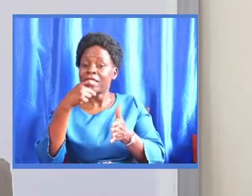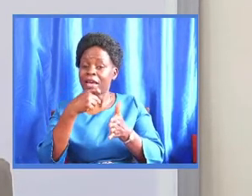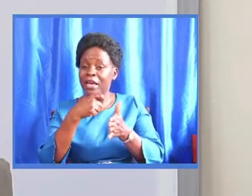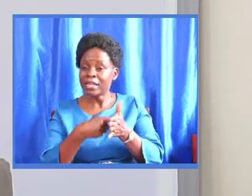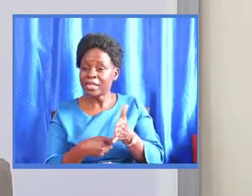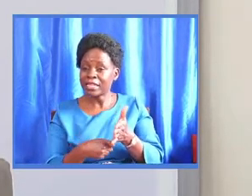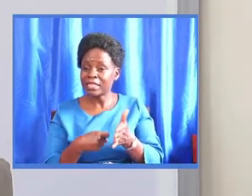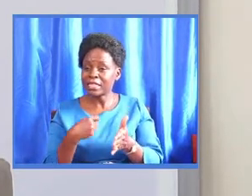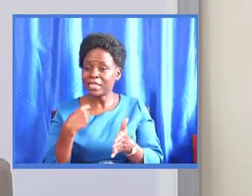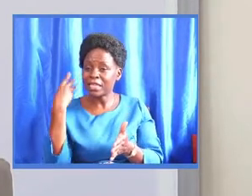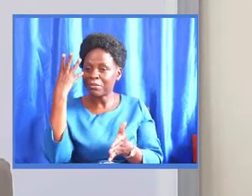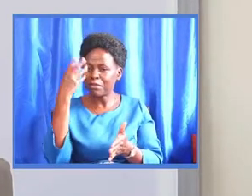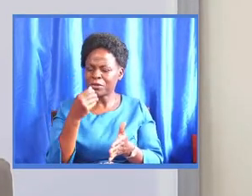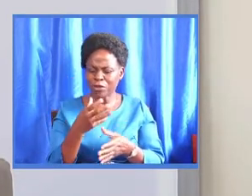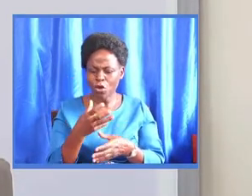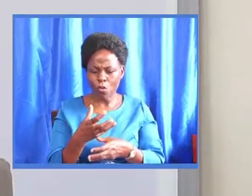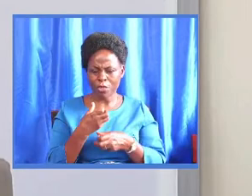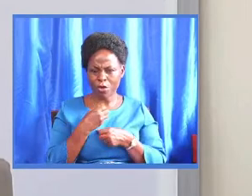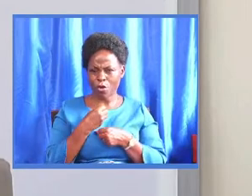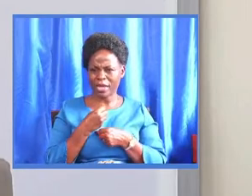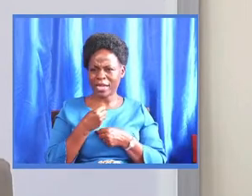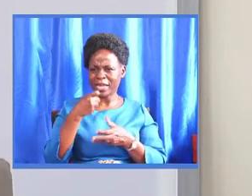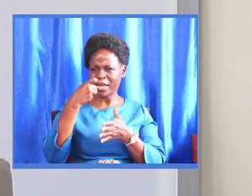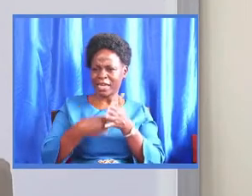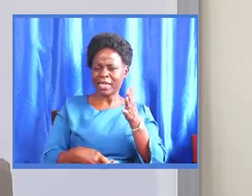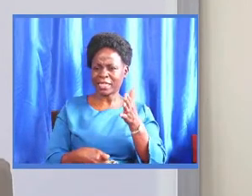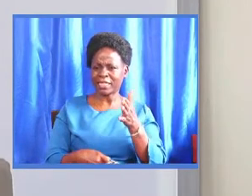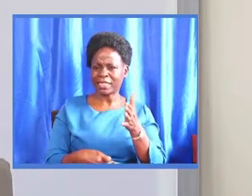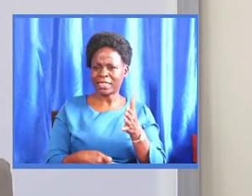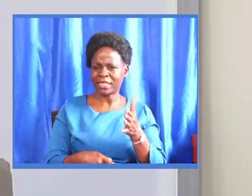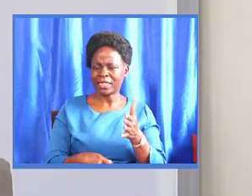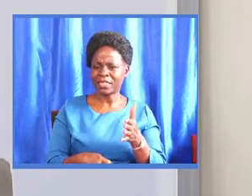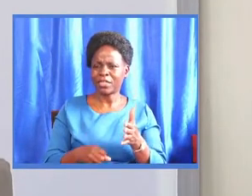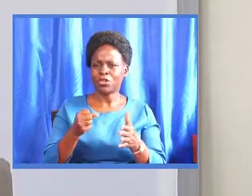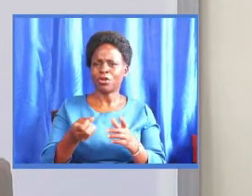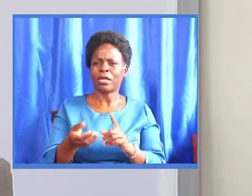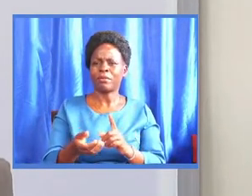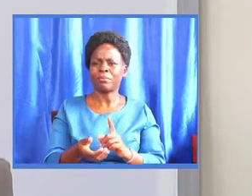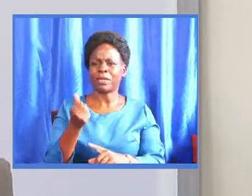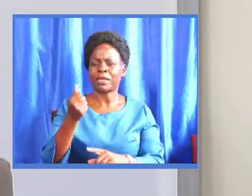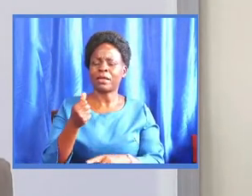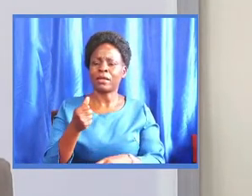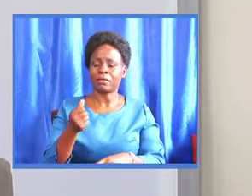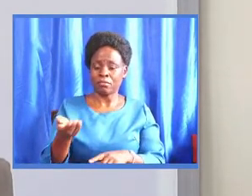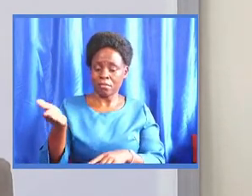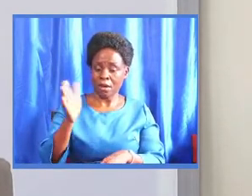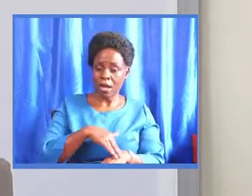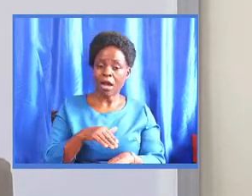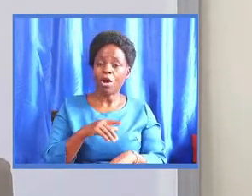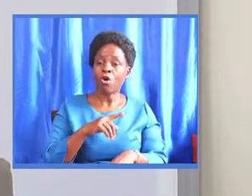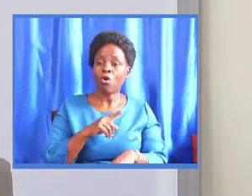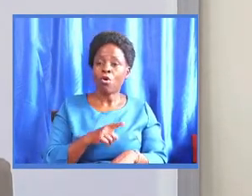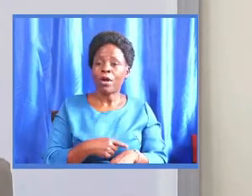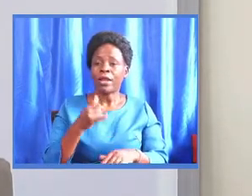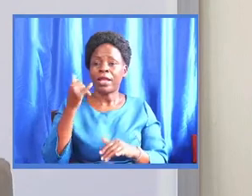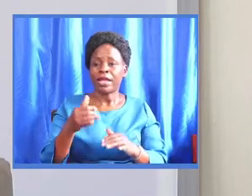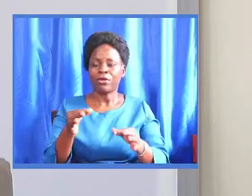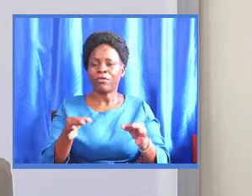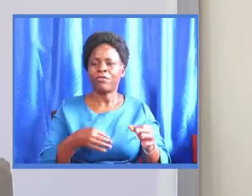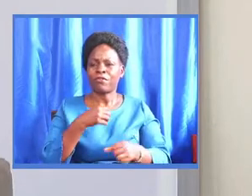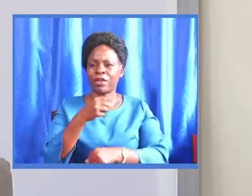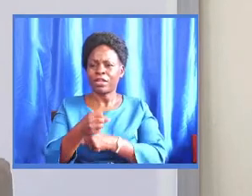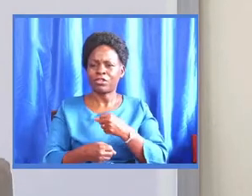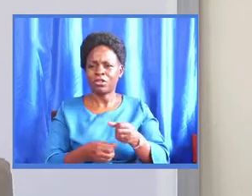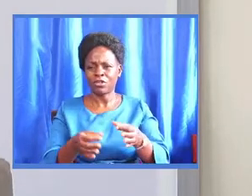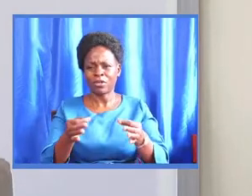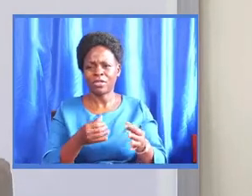beauty with this withholding tax is that you can recover it when it comes to the end of the financial year. You're